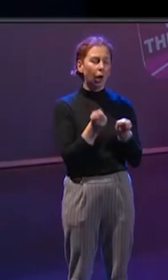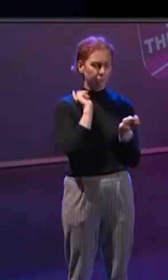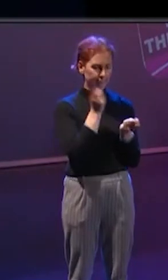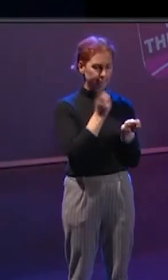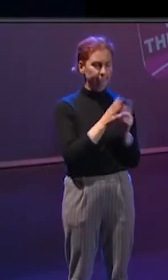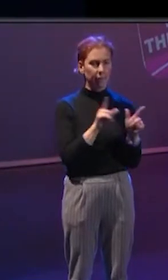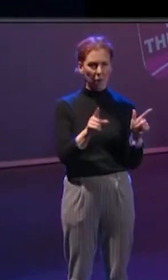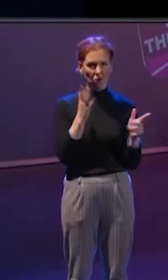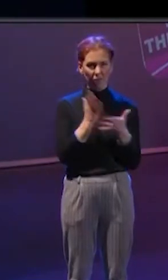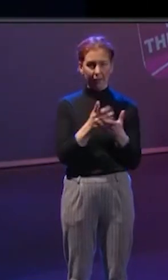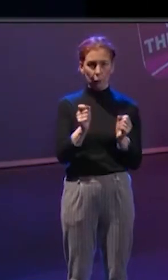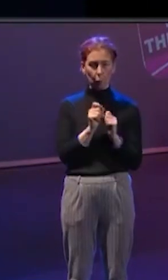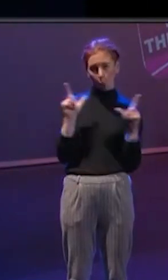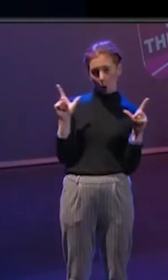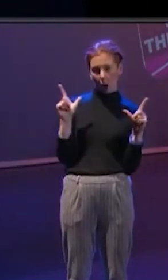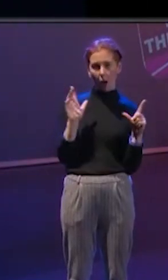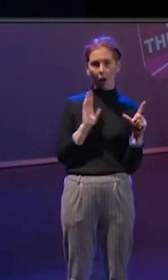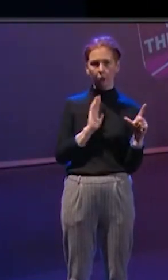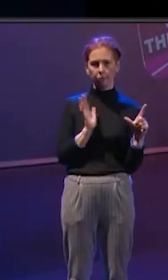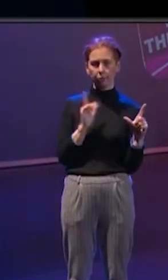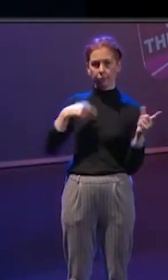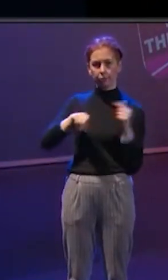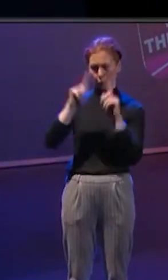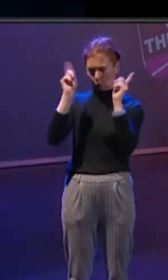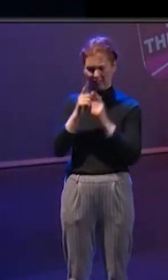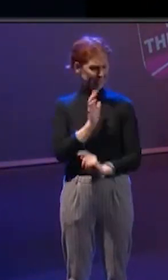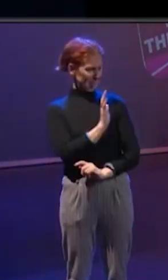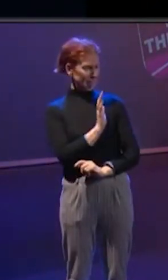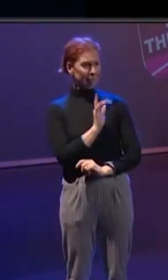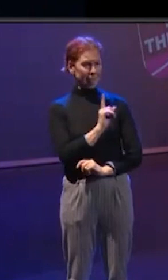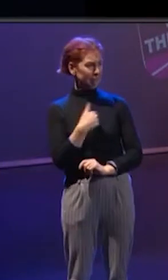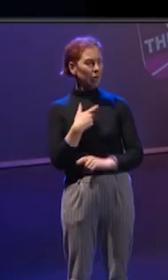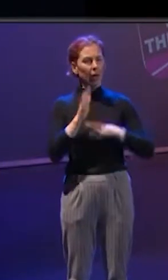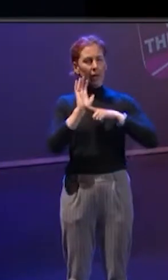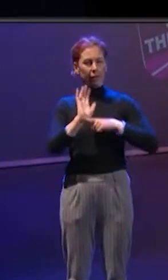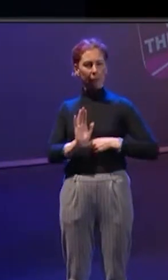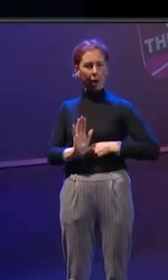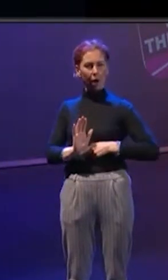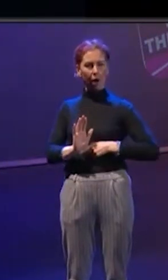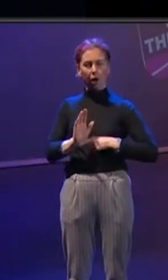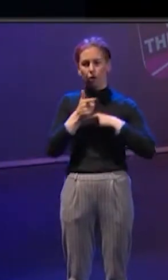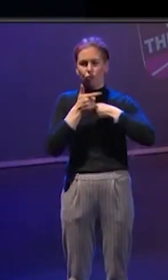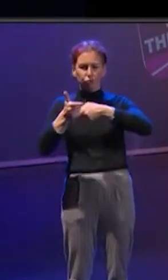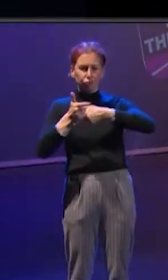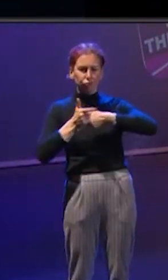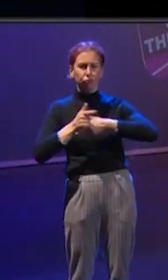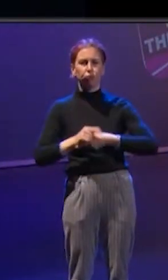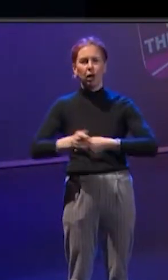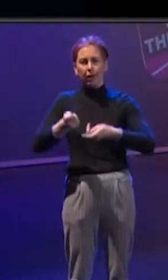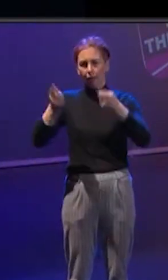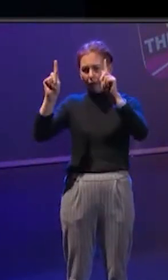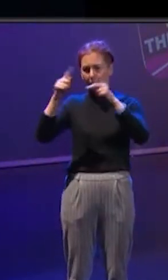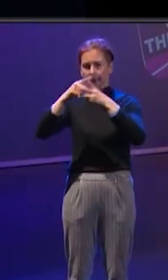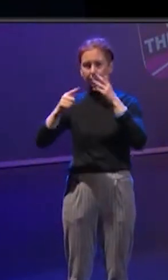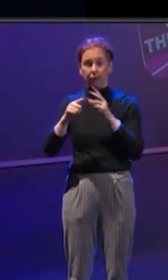wanted to do it. The rest of everyone else in the cohort in my uni classes, you know, were studying cinematography or directing or something like that. And everyone was like, why on earth do you want to